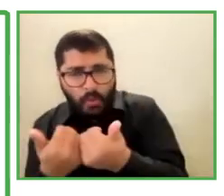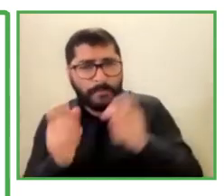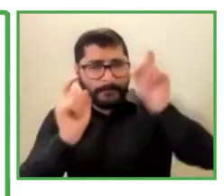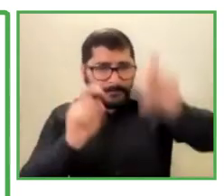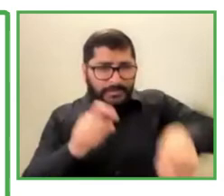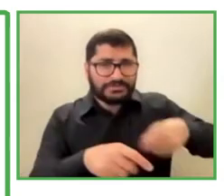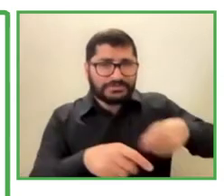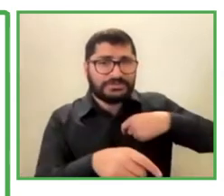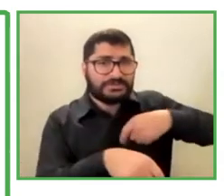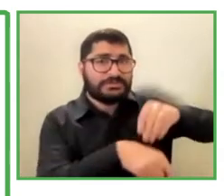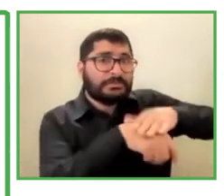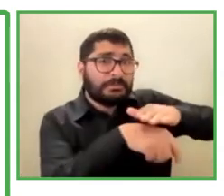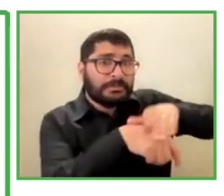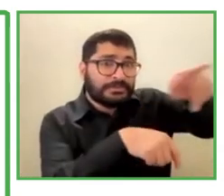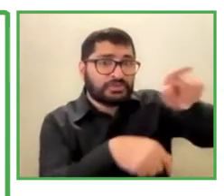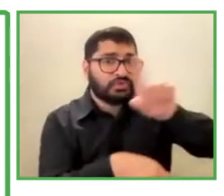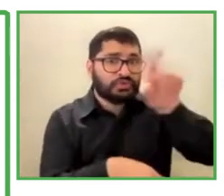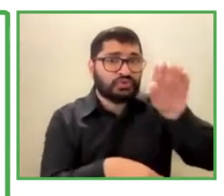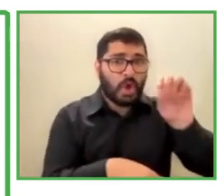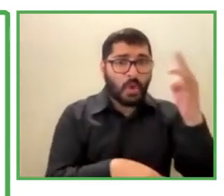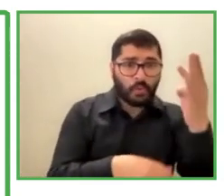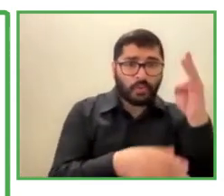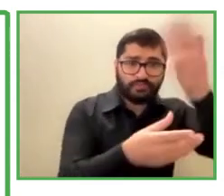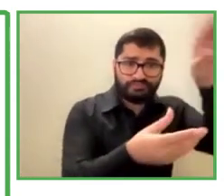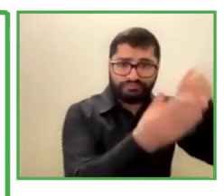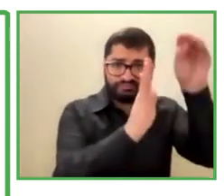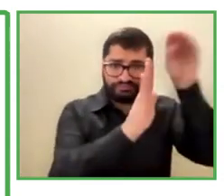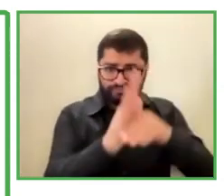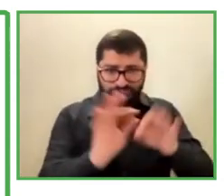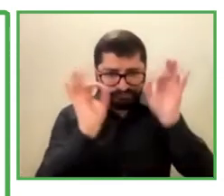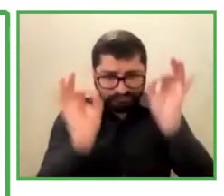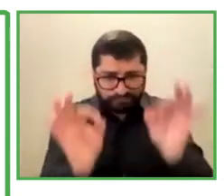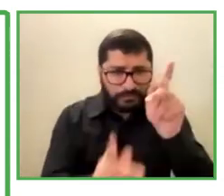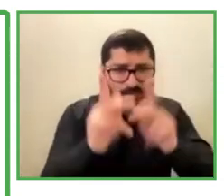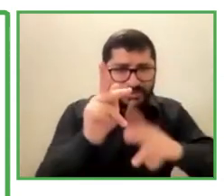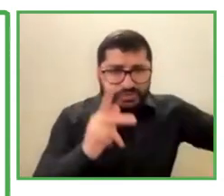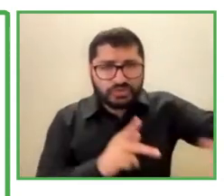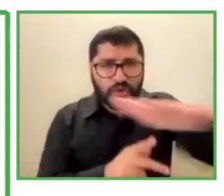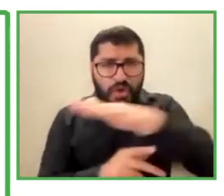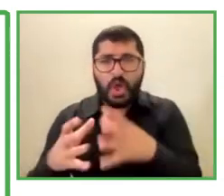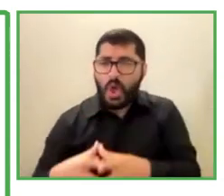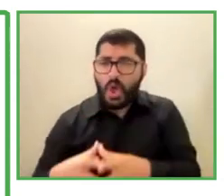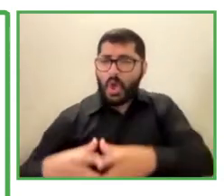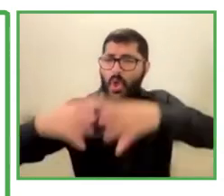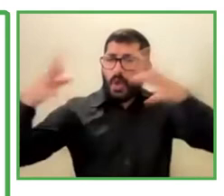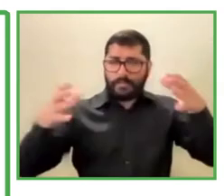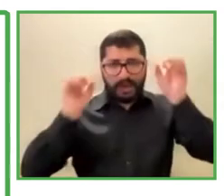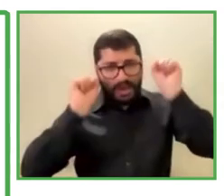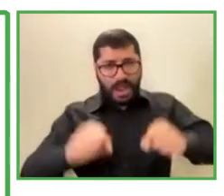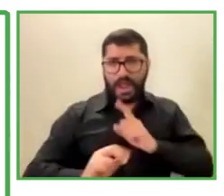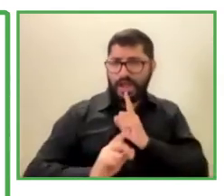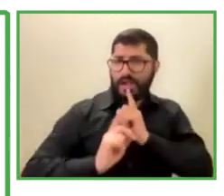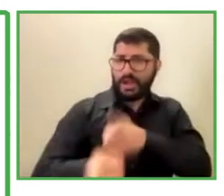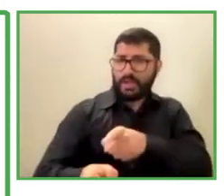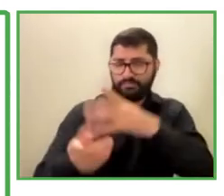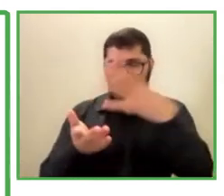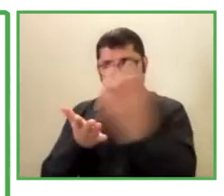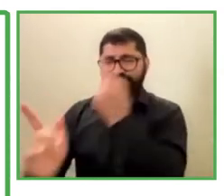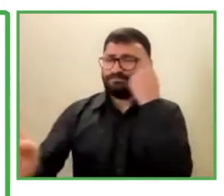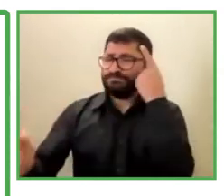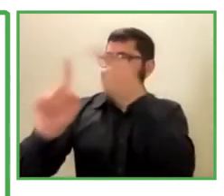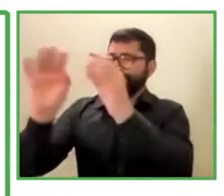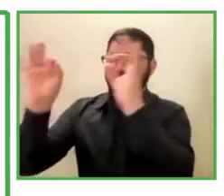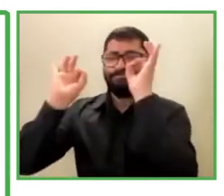We assertively recruit people with disabilities, and we give big results for the companies. We have the behavior